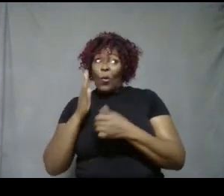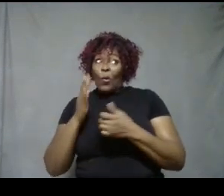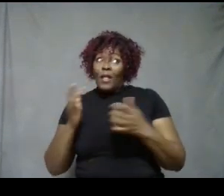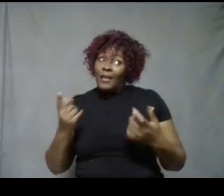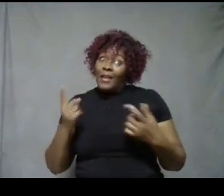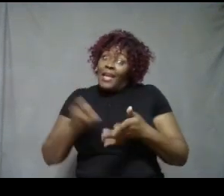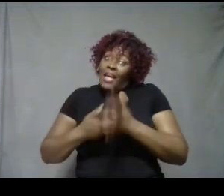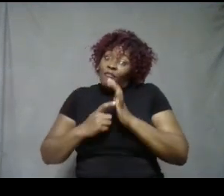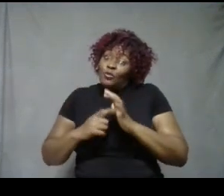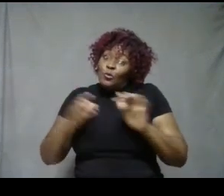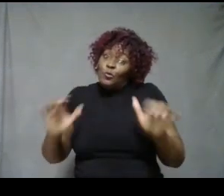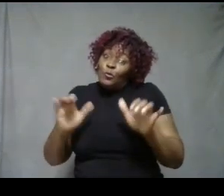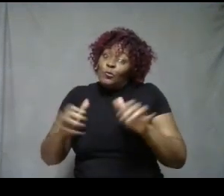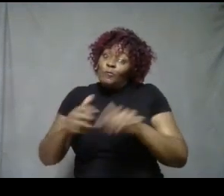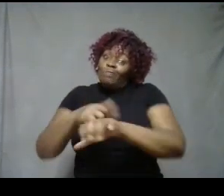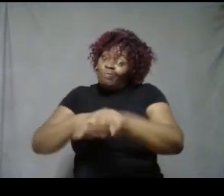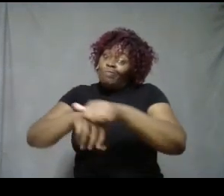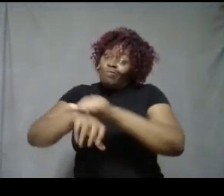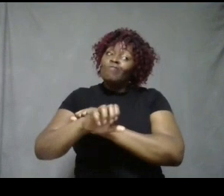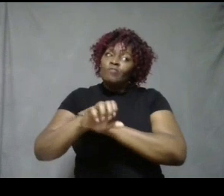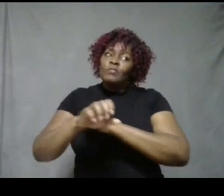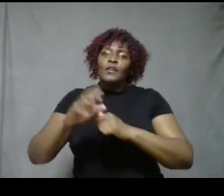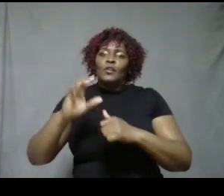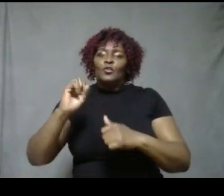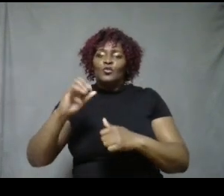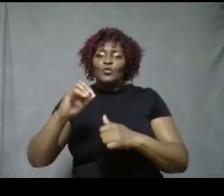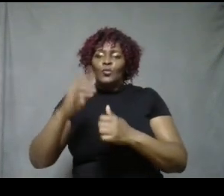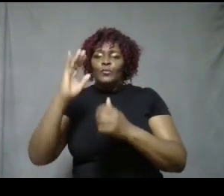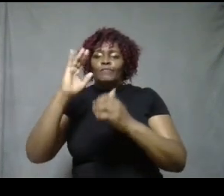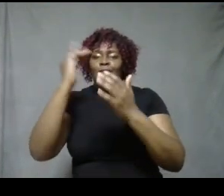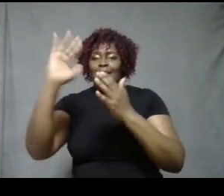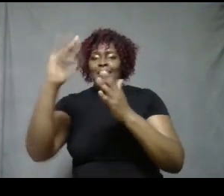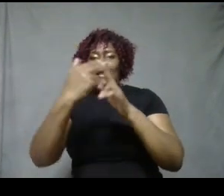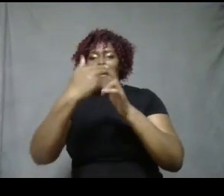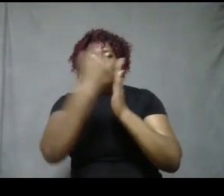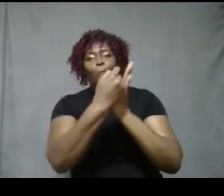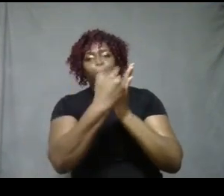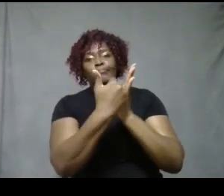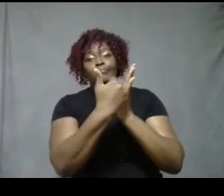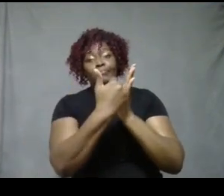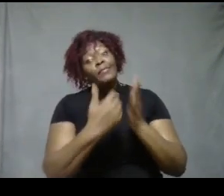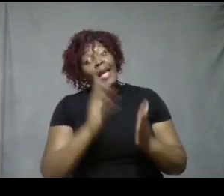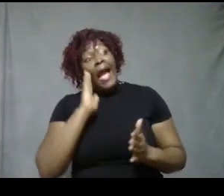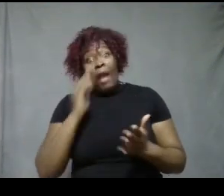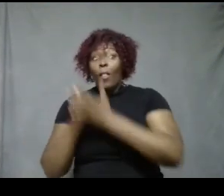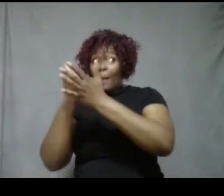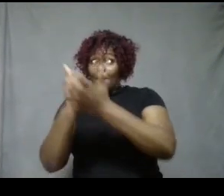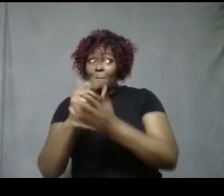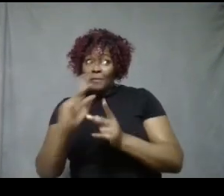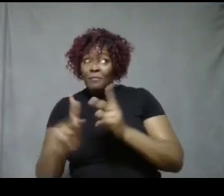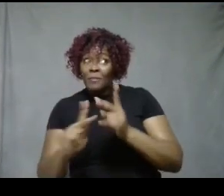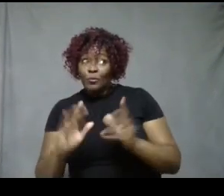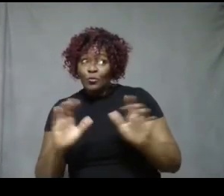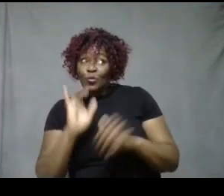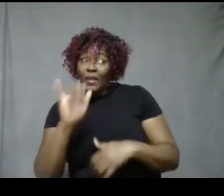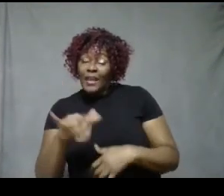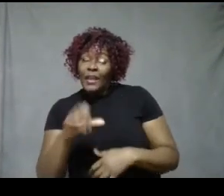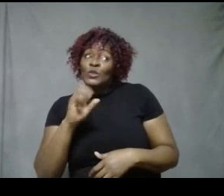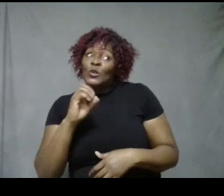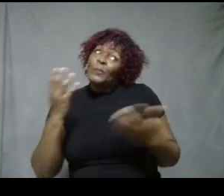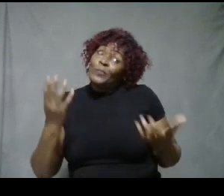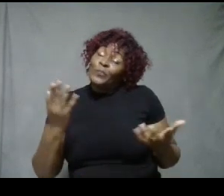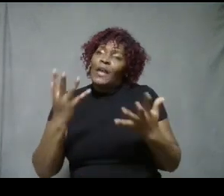will help in those efforts if need be. And so I just want to wish you all a happy new year. And let's